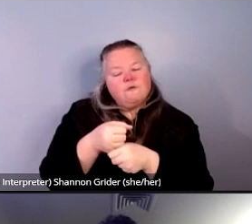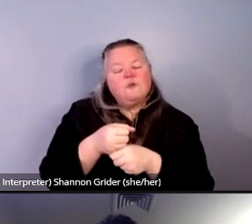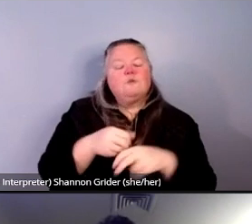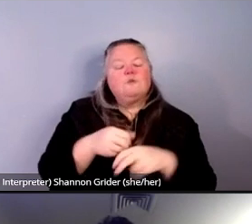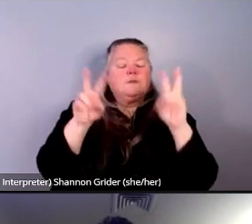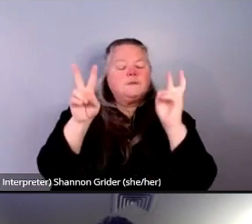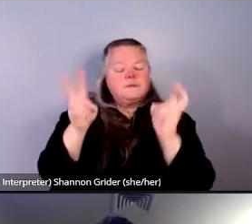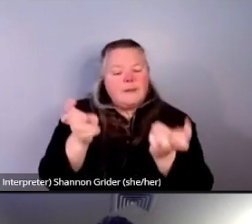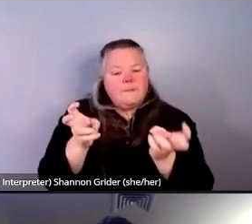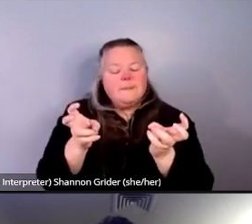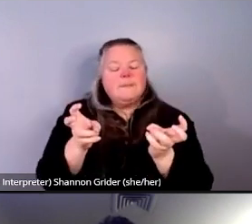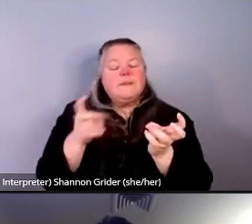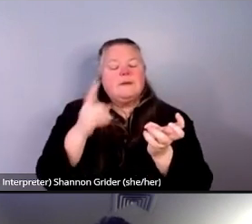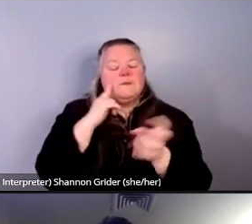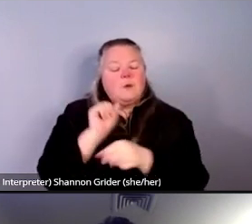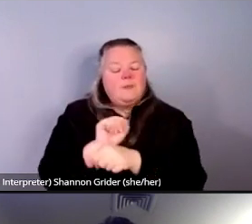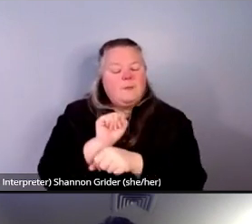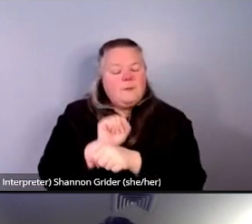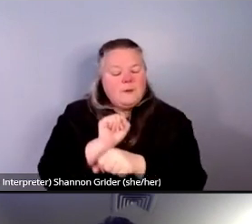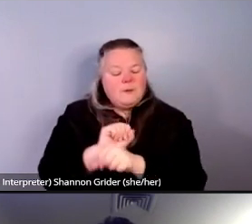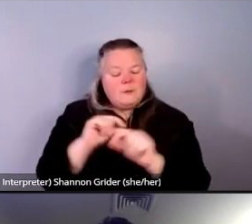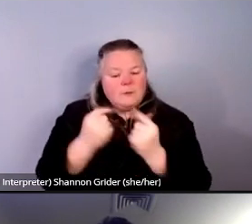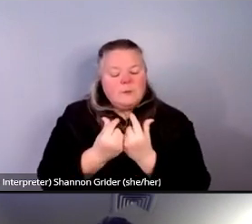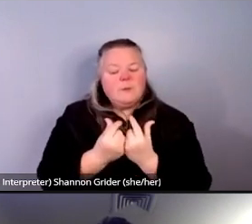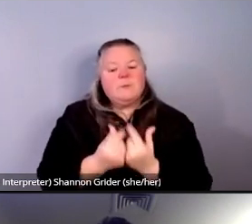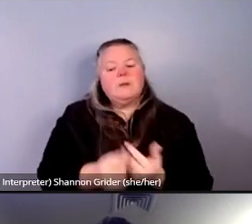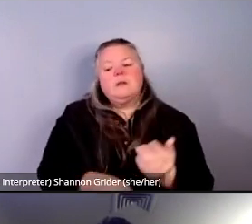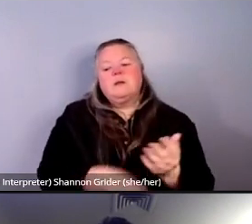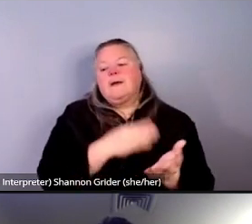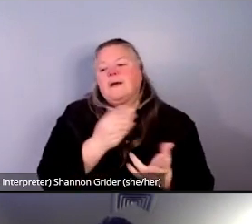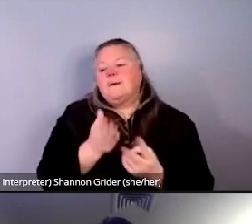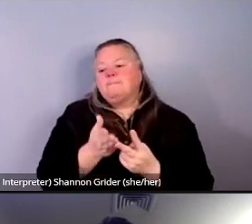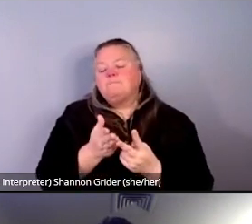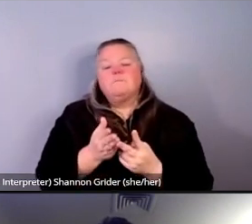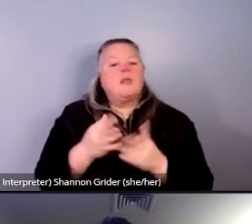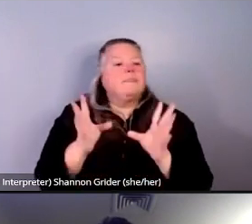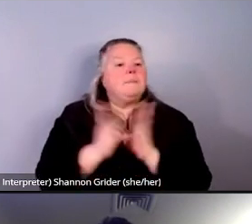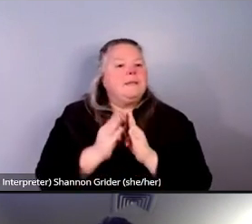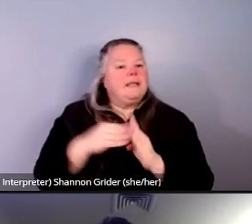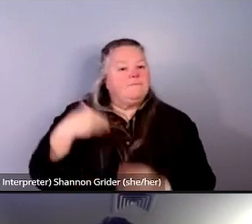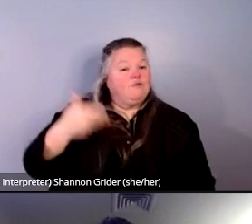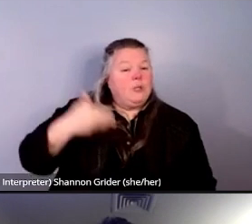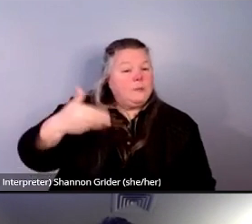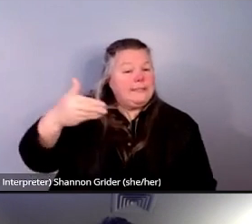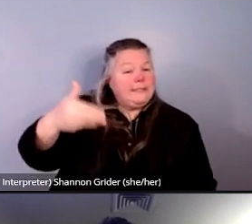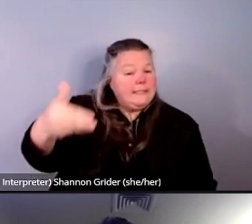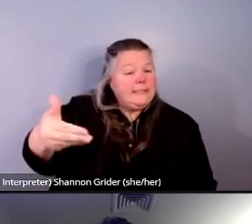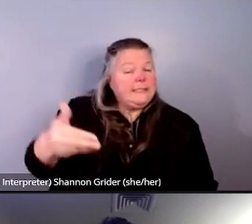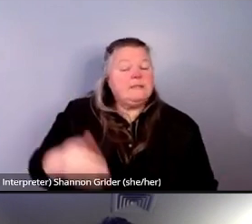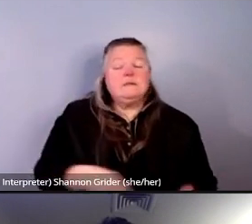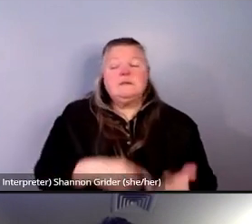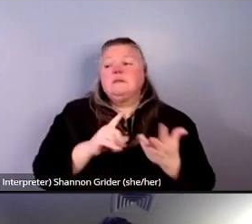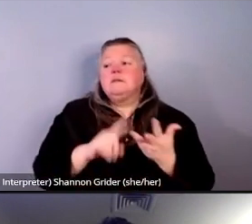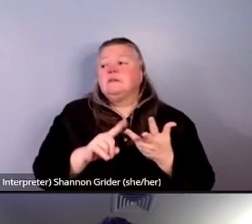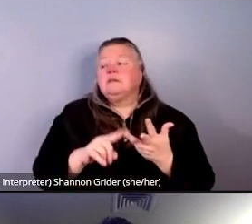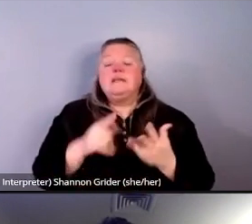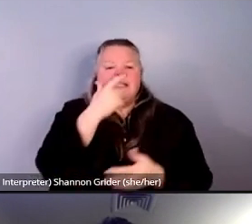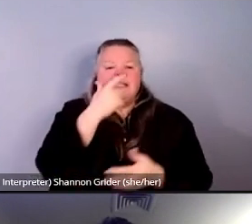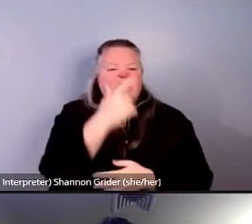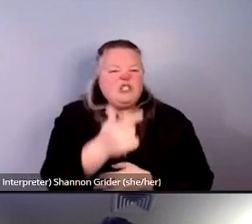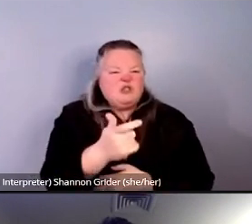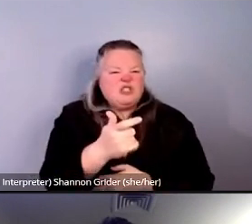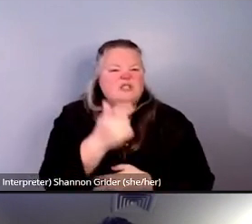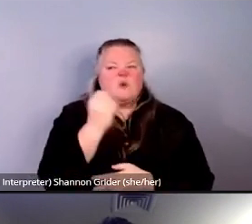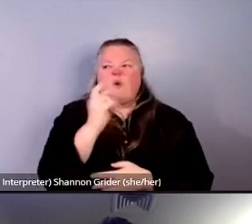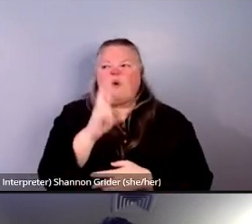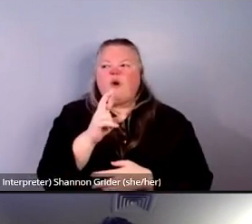topic that the work group will focus on, sort of what the meeting frequency would be, what interests or expertise you